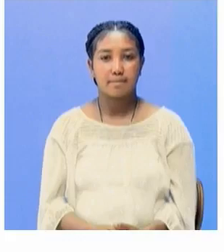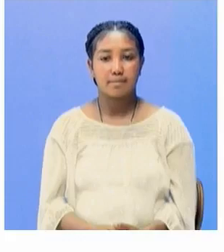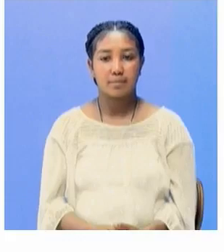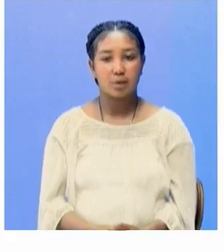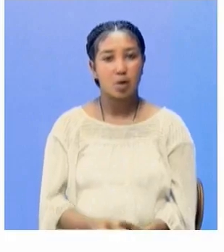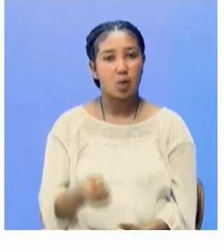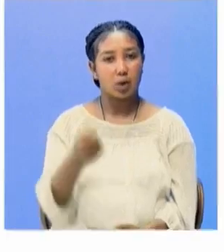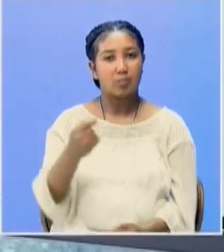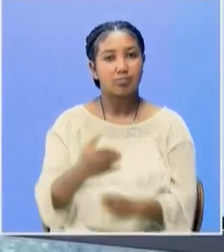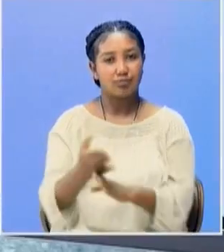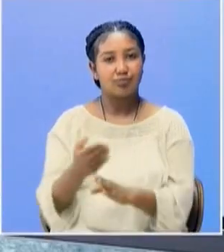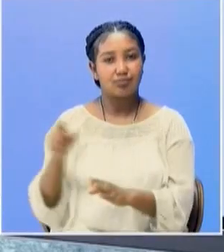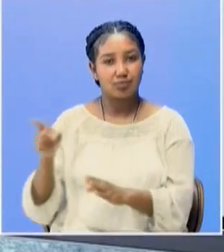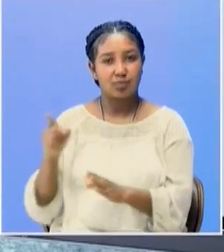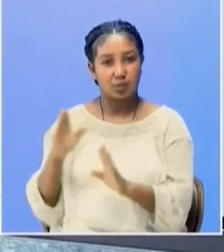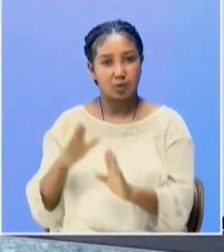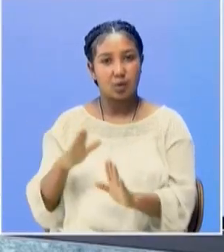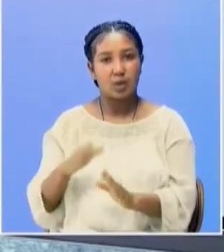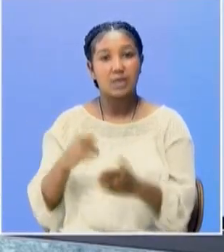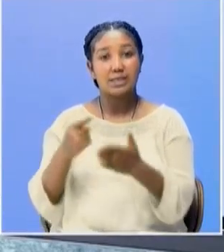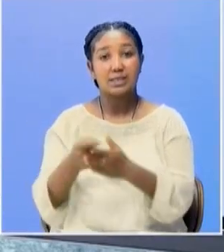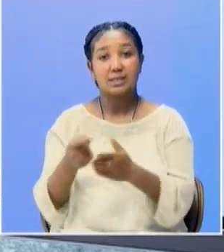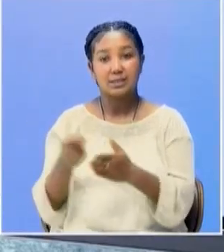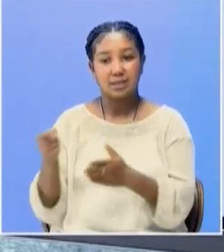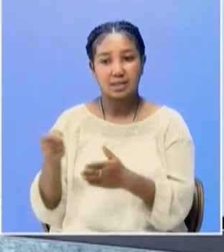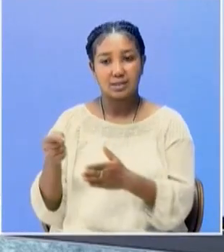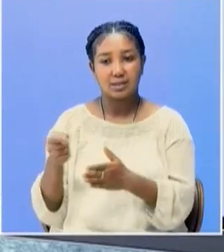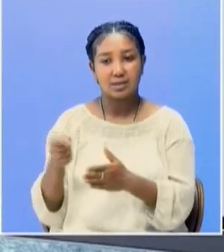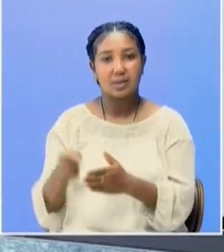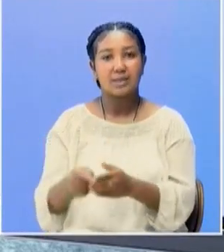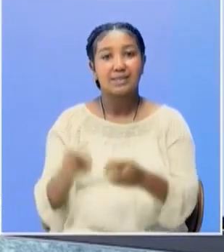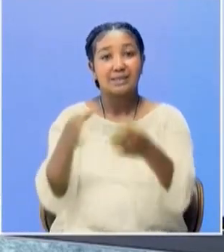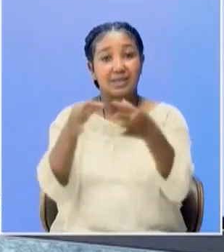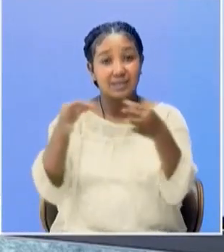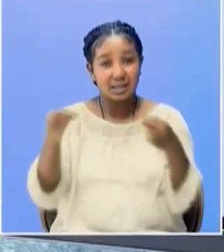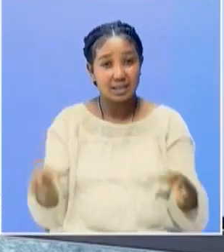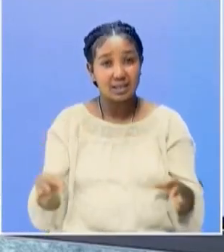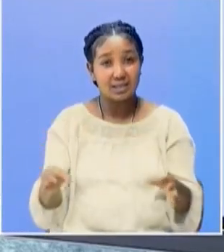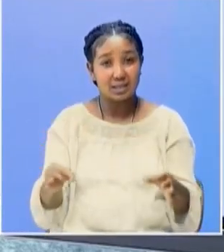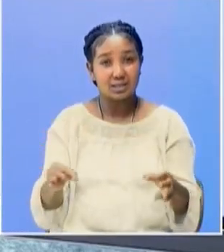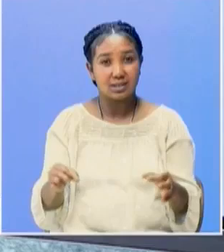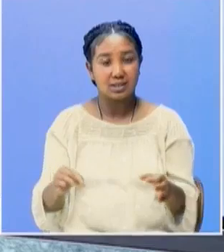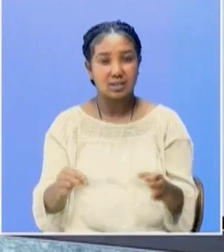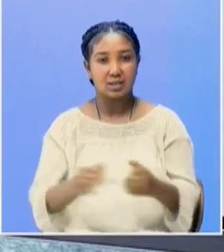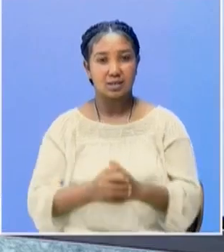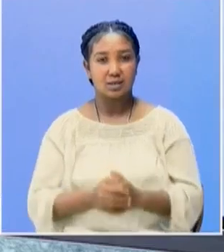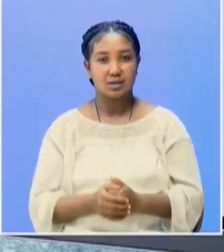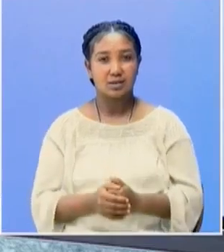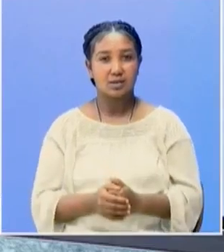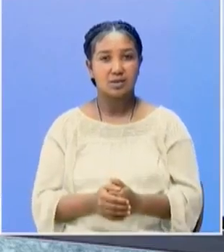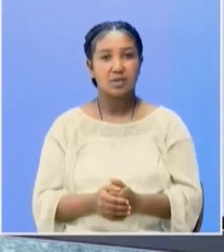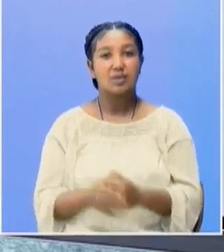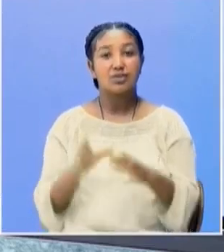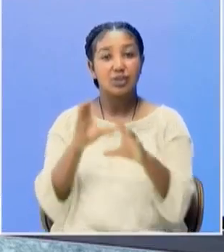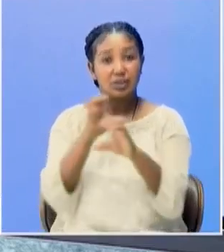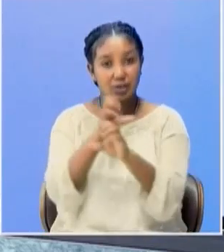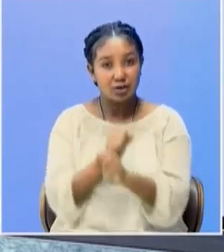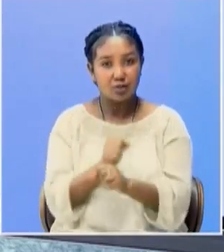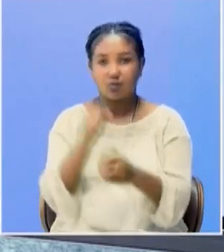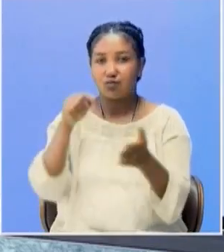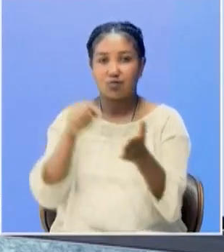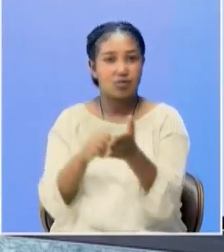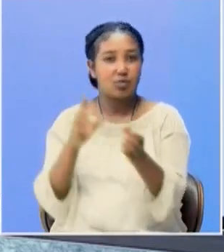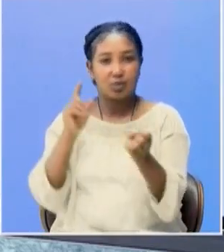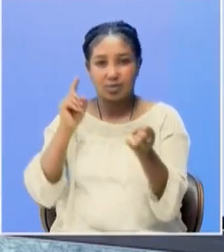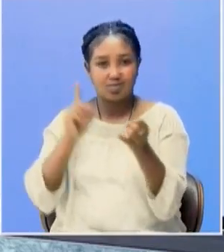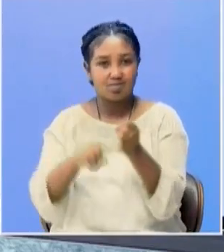Okay, before we say something about here, in this sense, the sentence is just ended in full stop